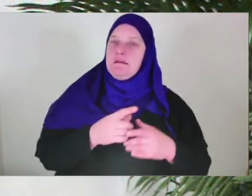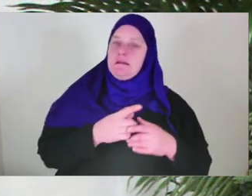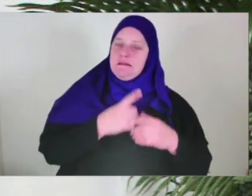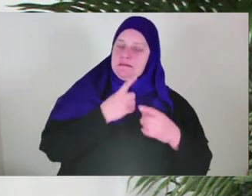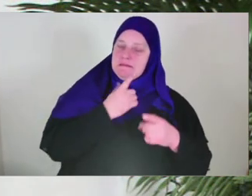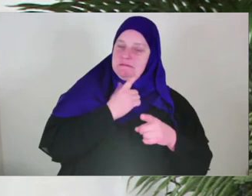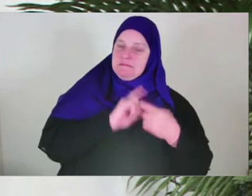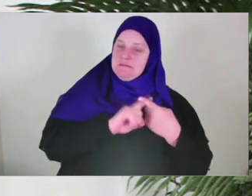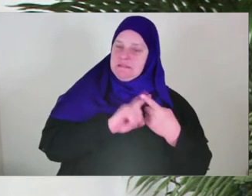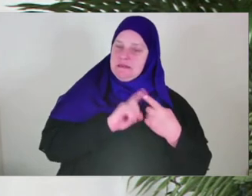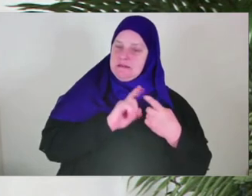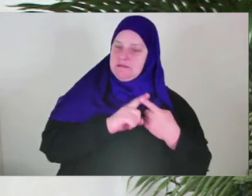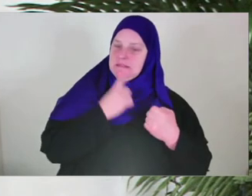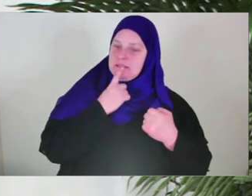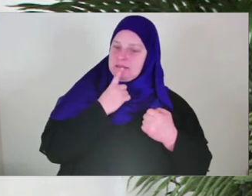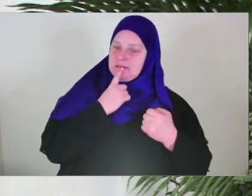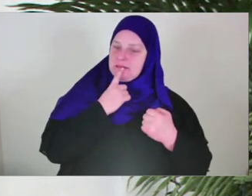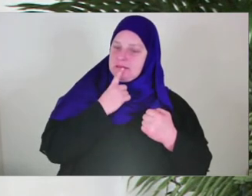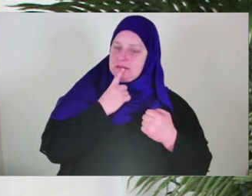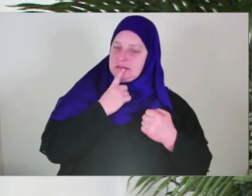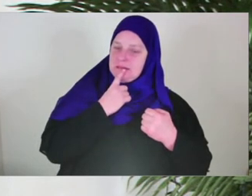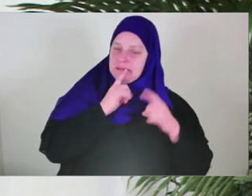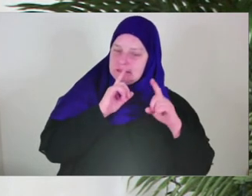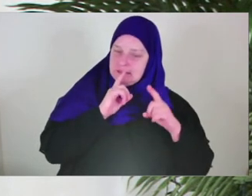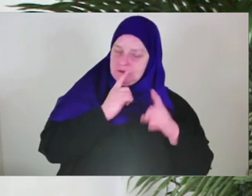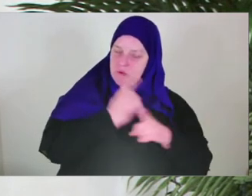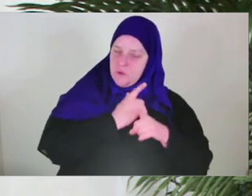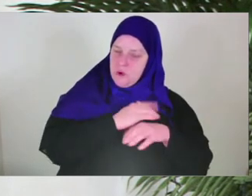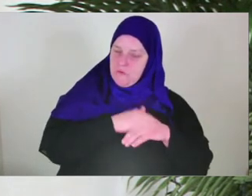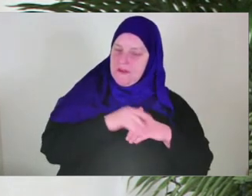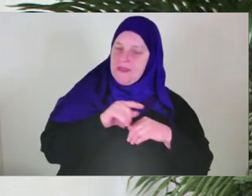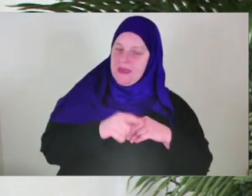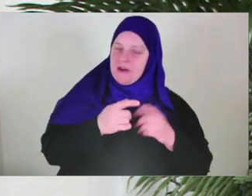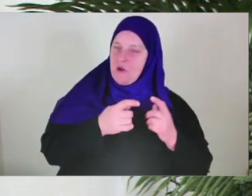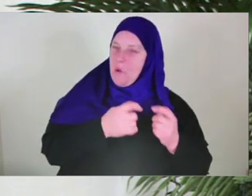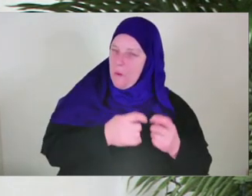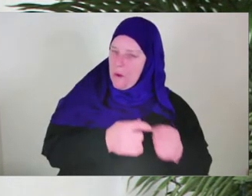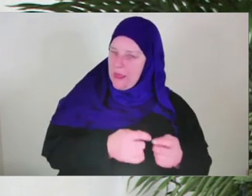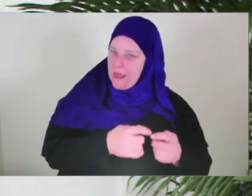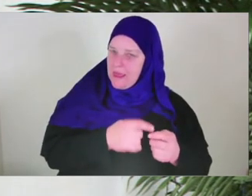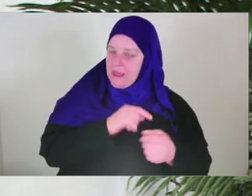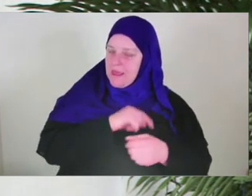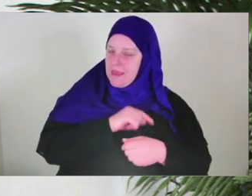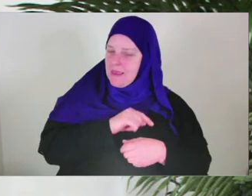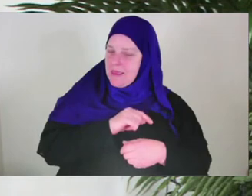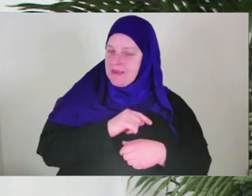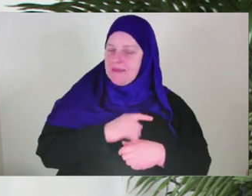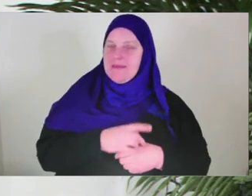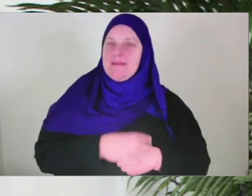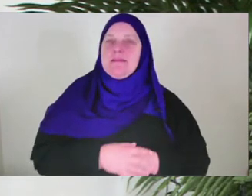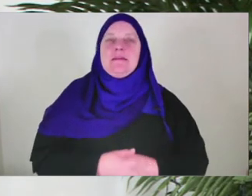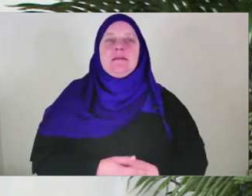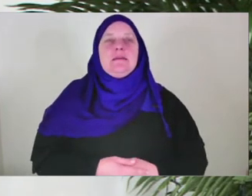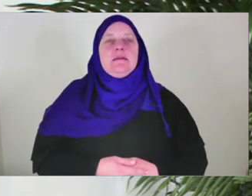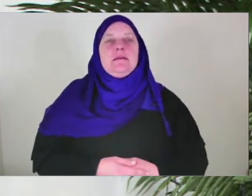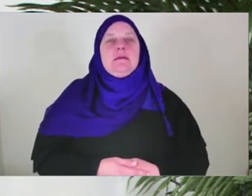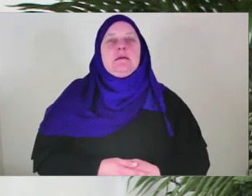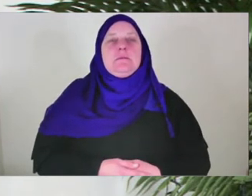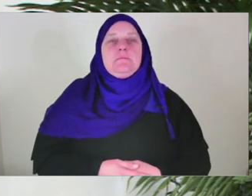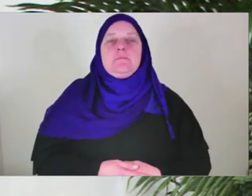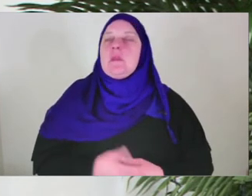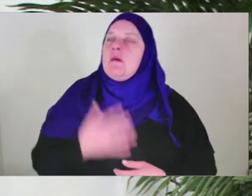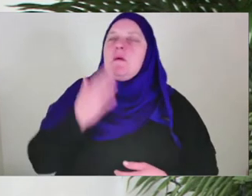Sheikh, when did it first become incumbent on people to pay the zakat in any of the forms that you've